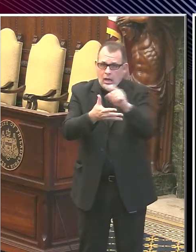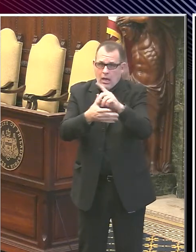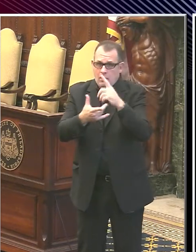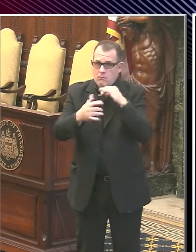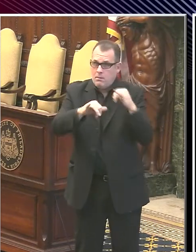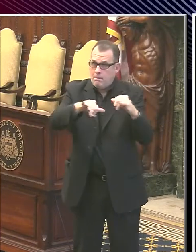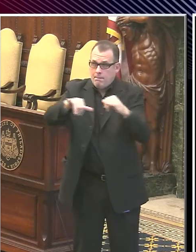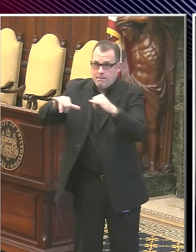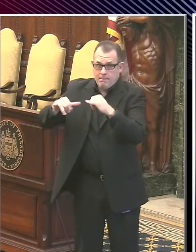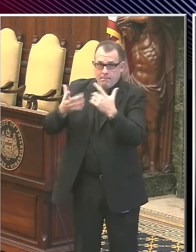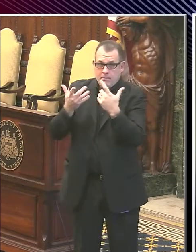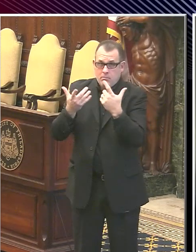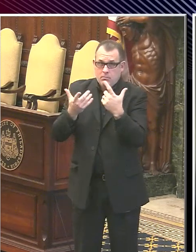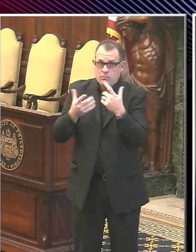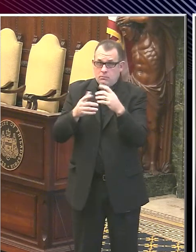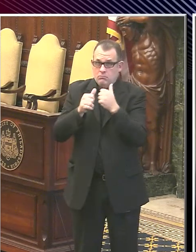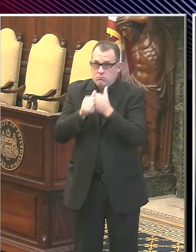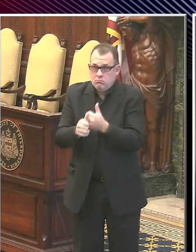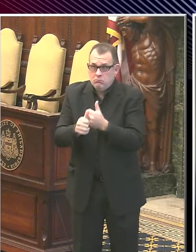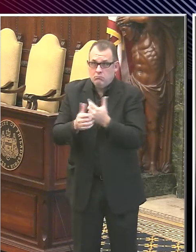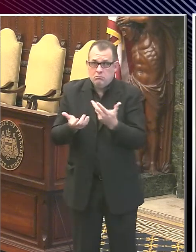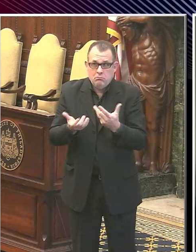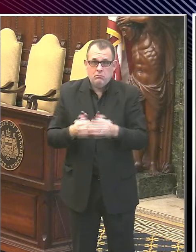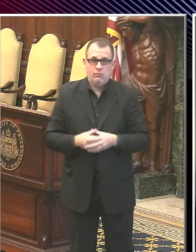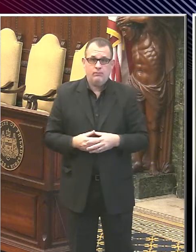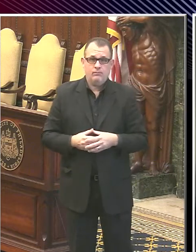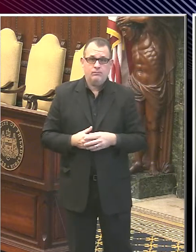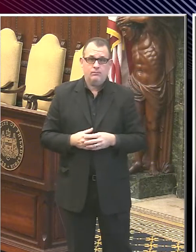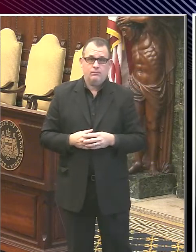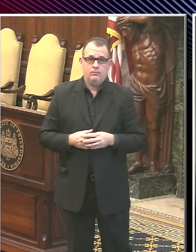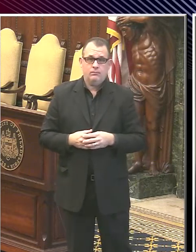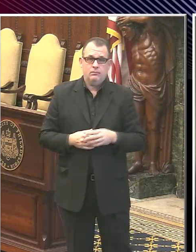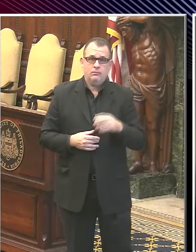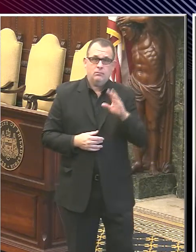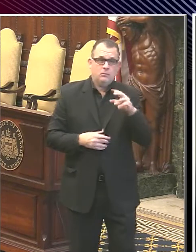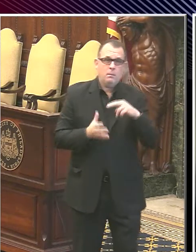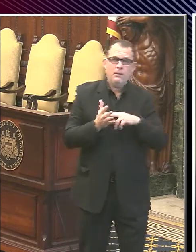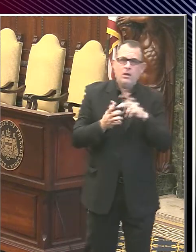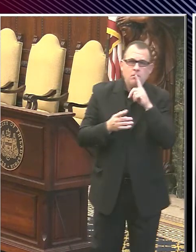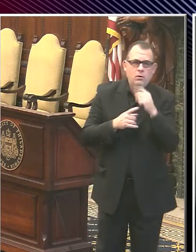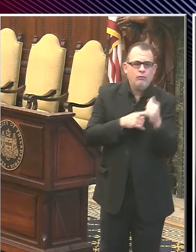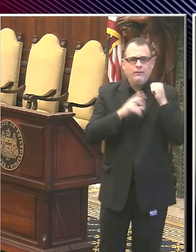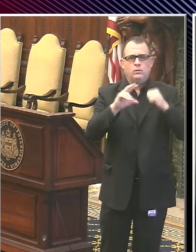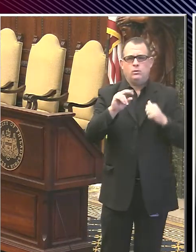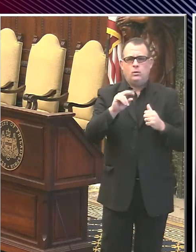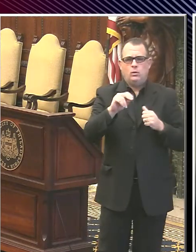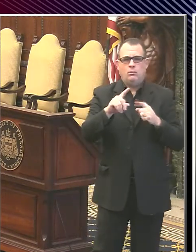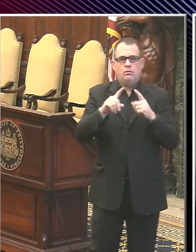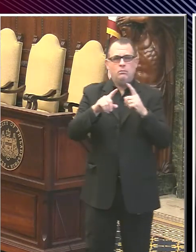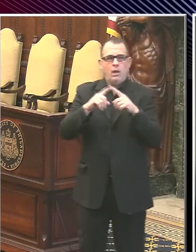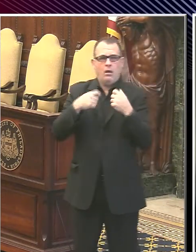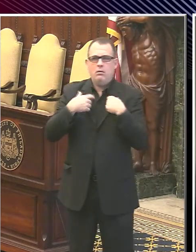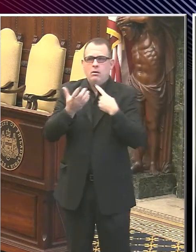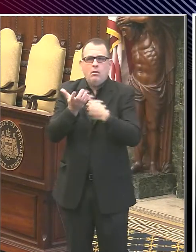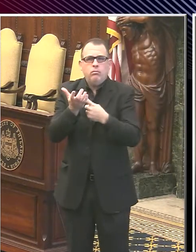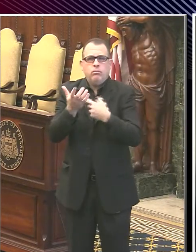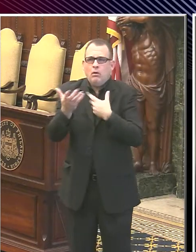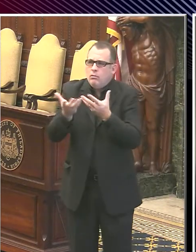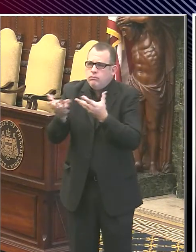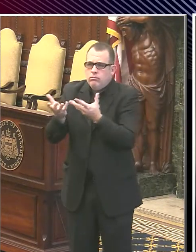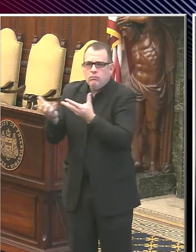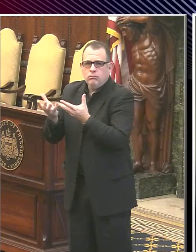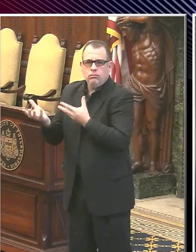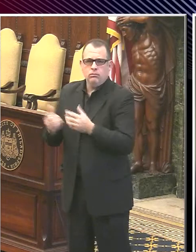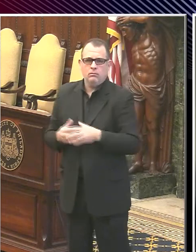that? It wasn't a refusal, and I did not talk to them directly about it. But I think that there may be some questions in their mind about their